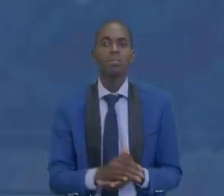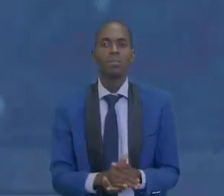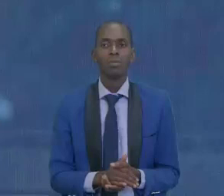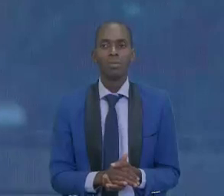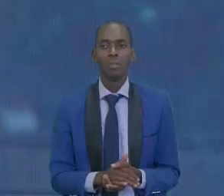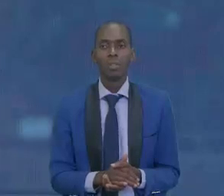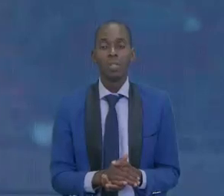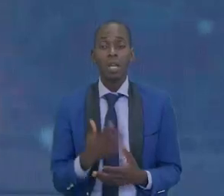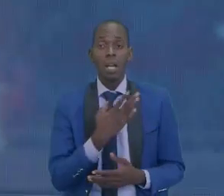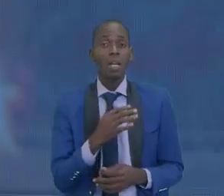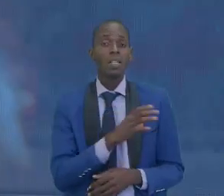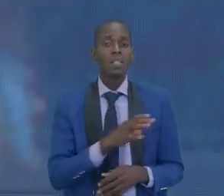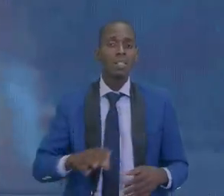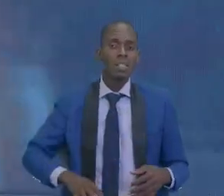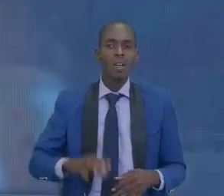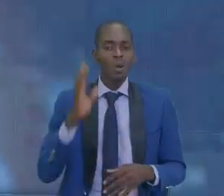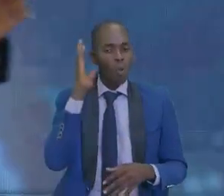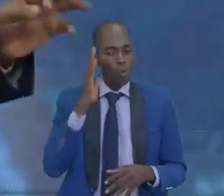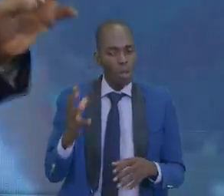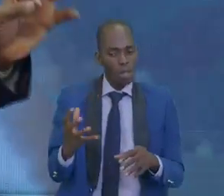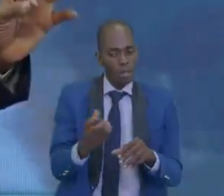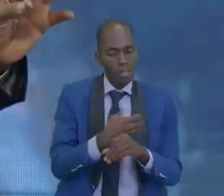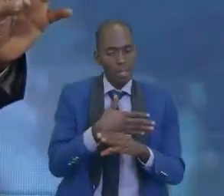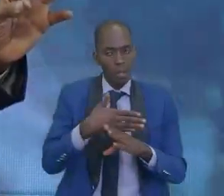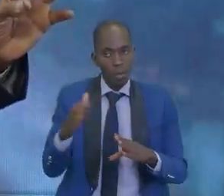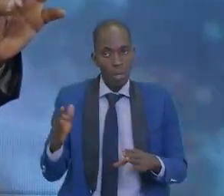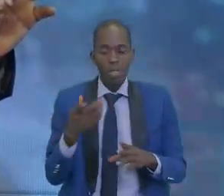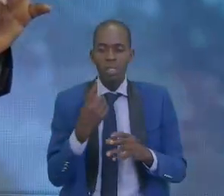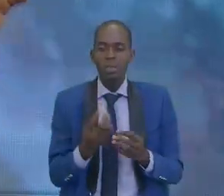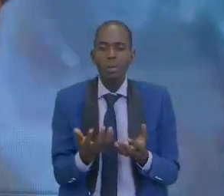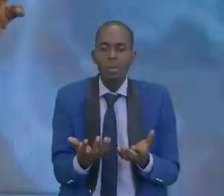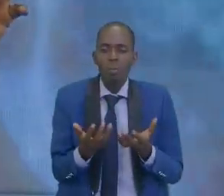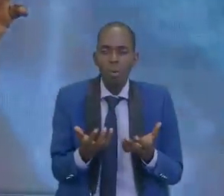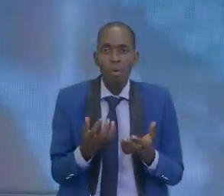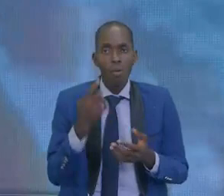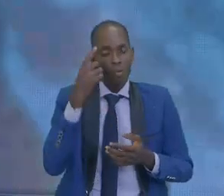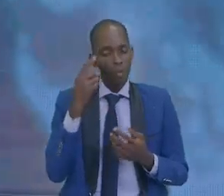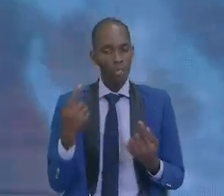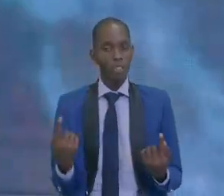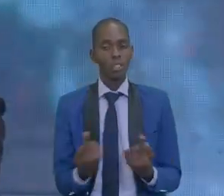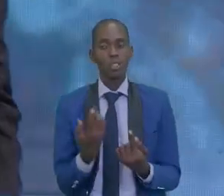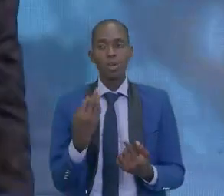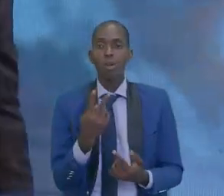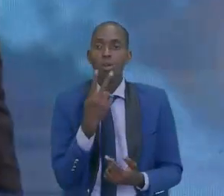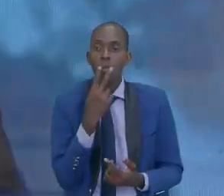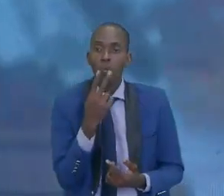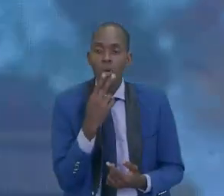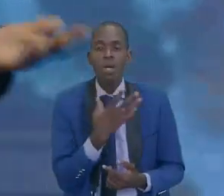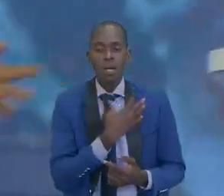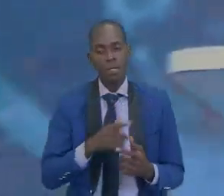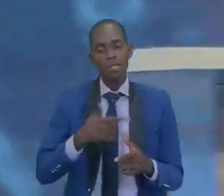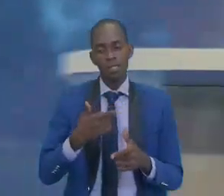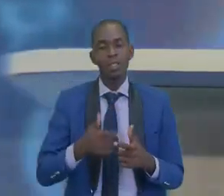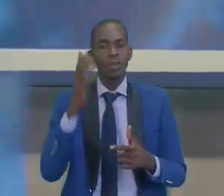And Christ will take away the desire for the sin of smoking, and then he will heal your